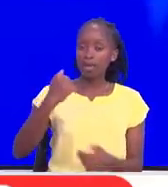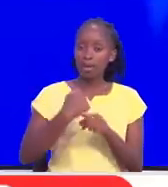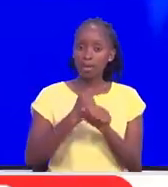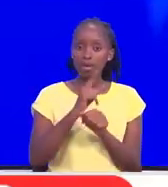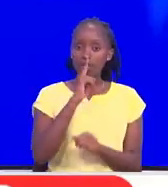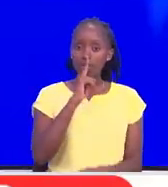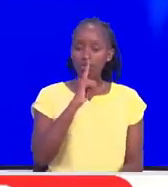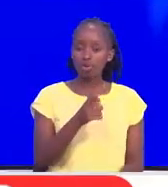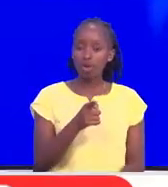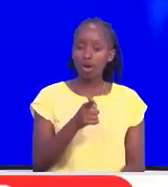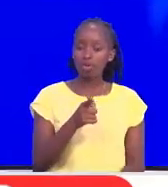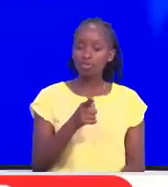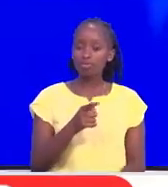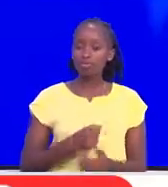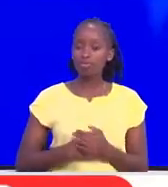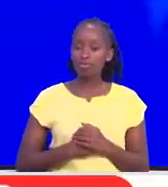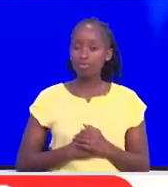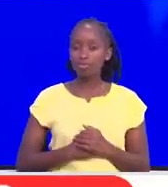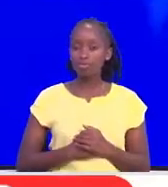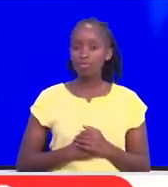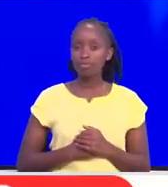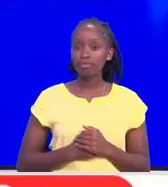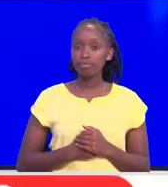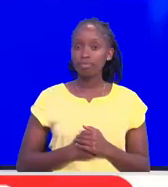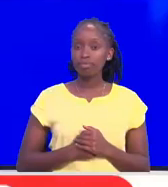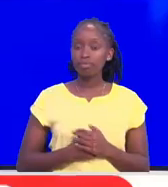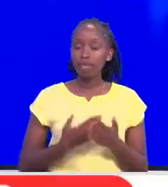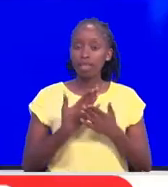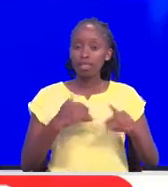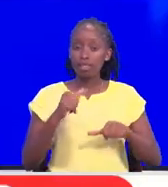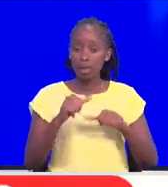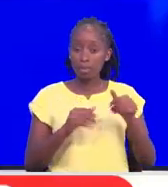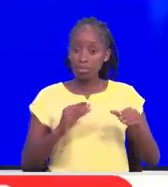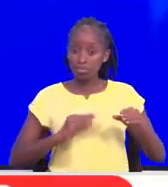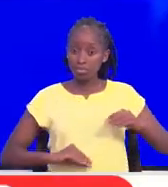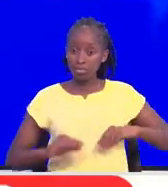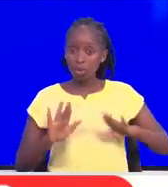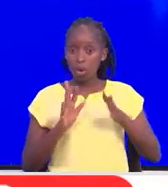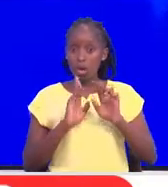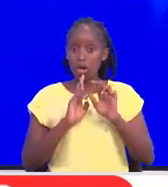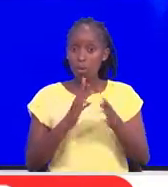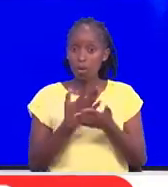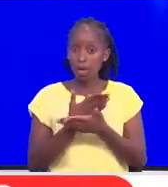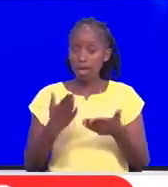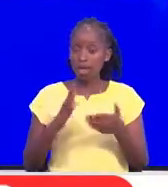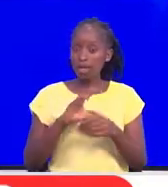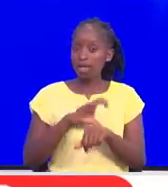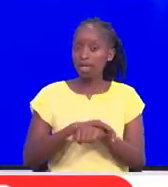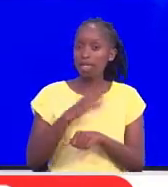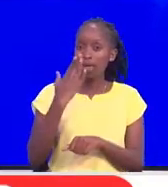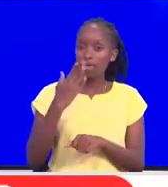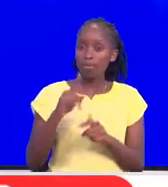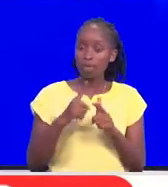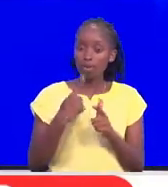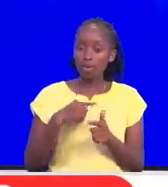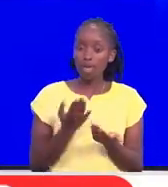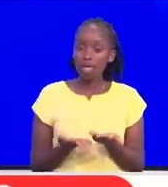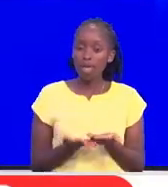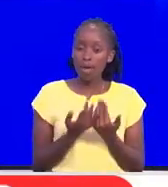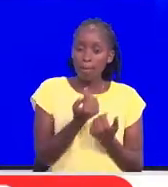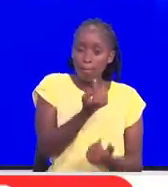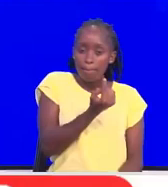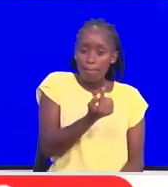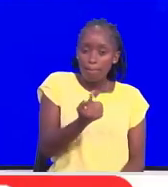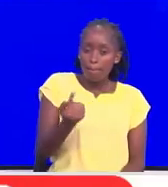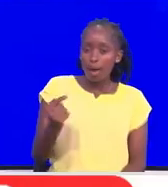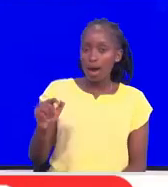kwamba jambo la ufisadi ama ripoti yote ya ufisadi ikifika kwao tunasaidiana nao, na